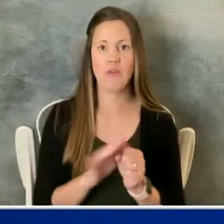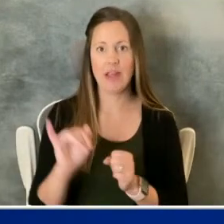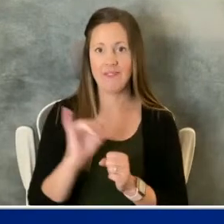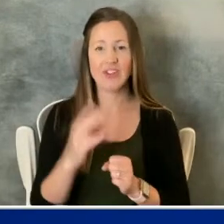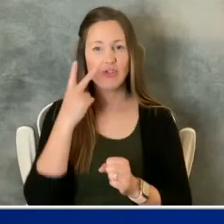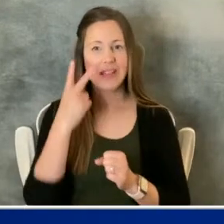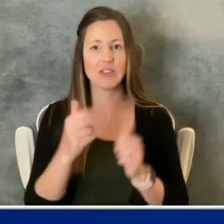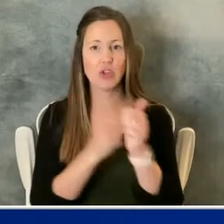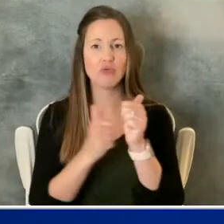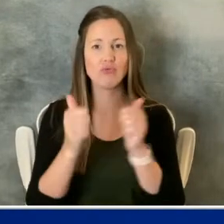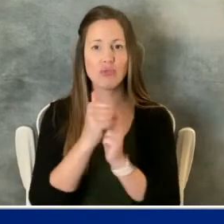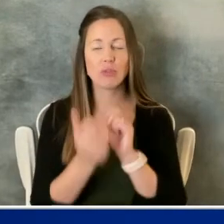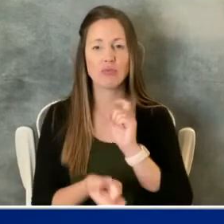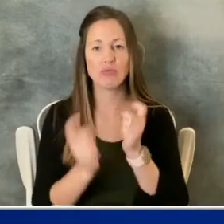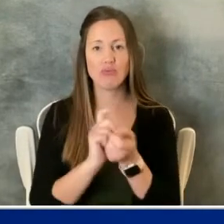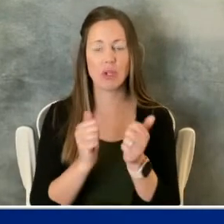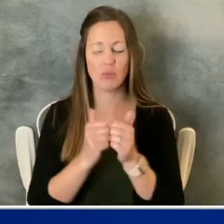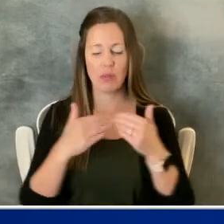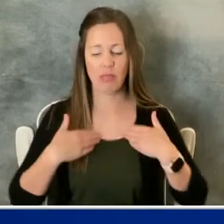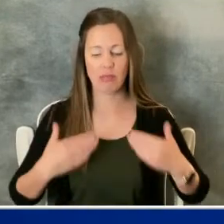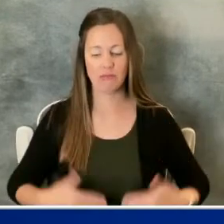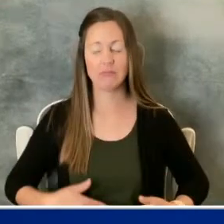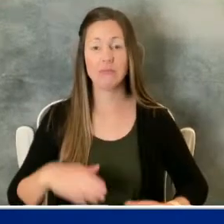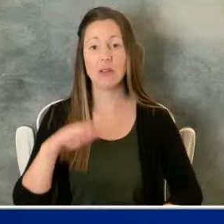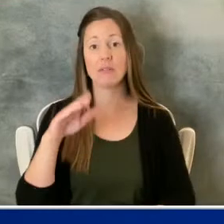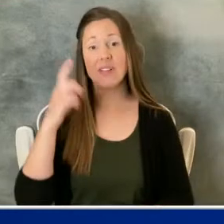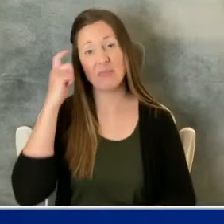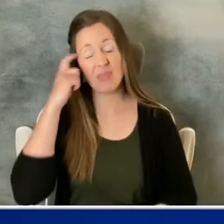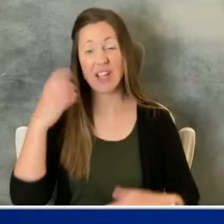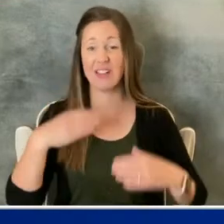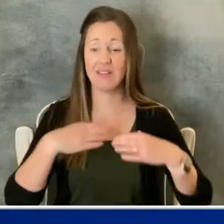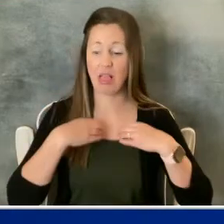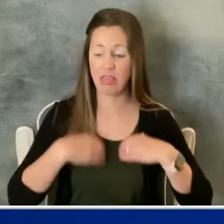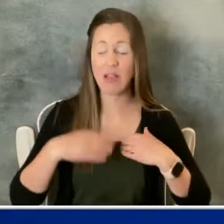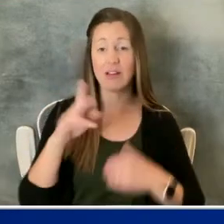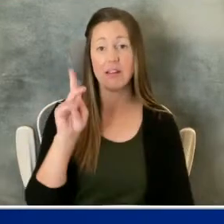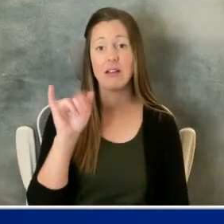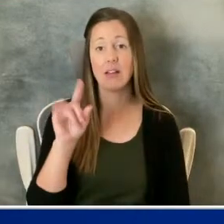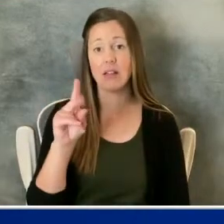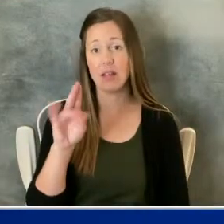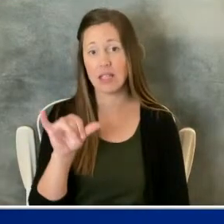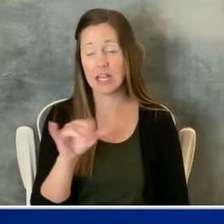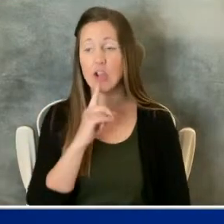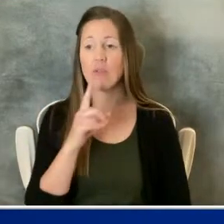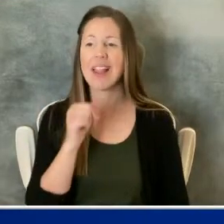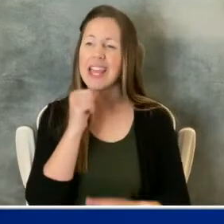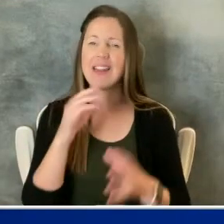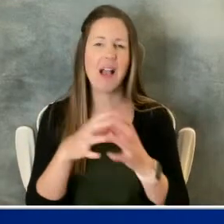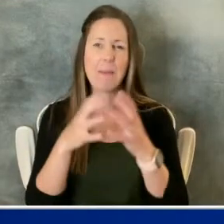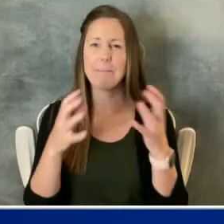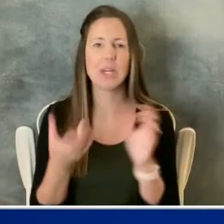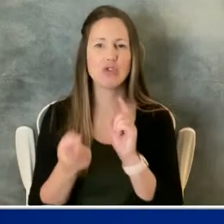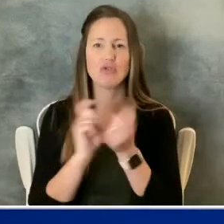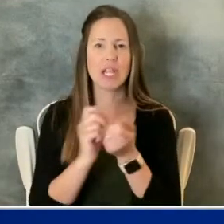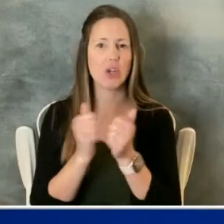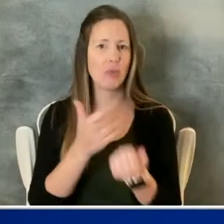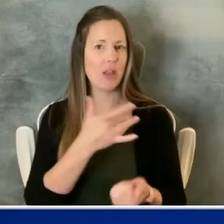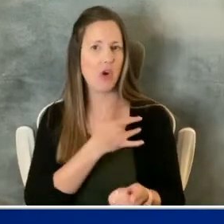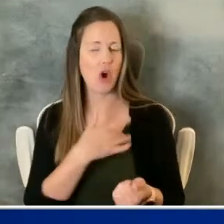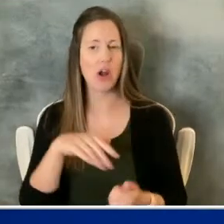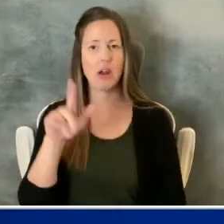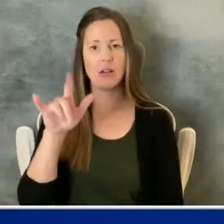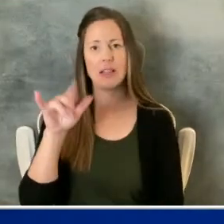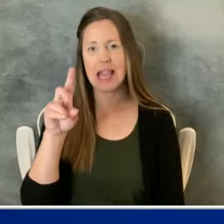organs such as the brain, the lungs, and the kidneys. They didn't really see a lot of changes in the heart and the liver compared to those